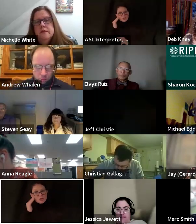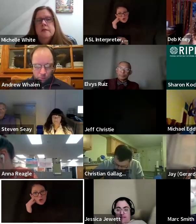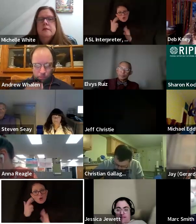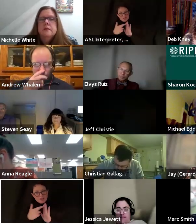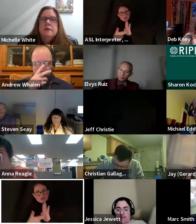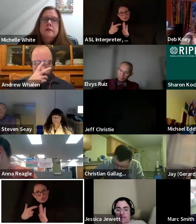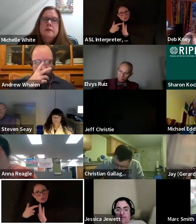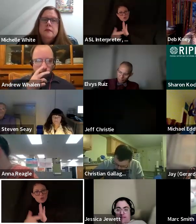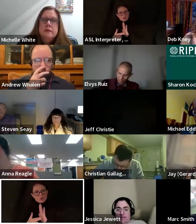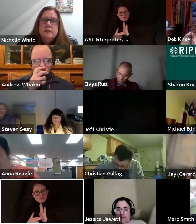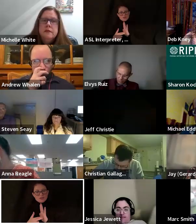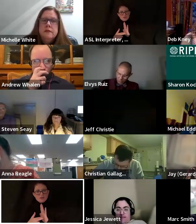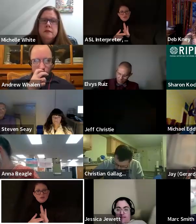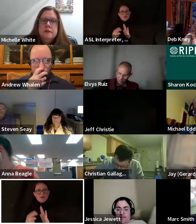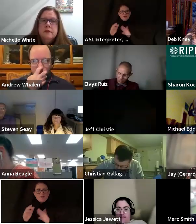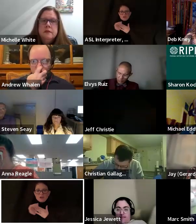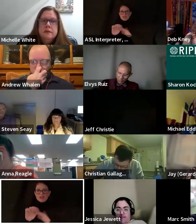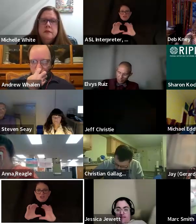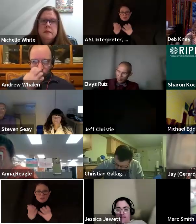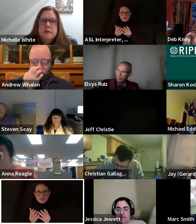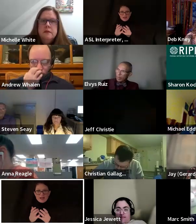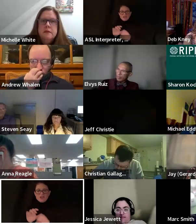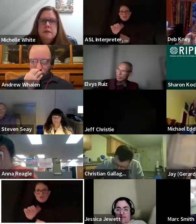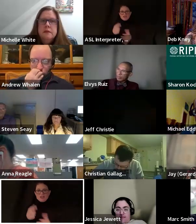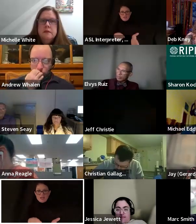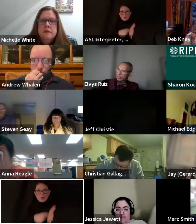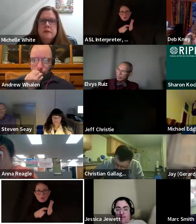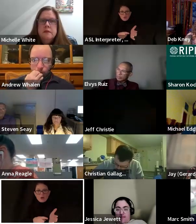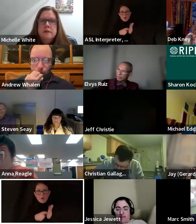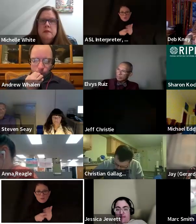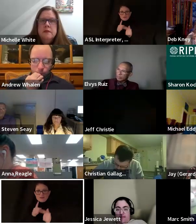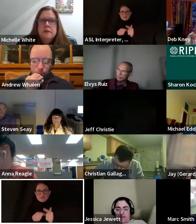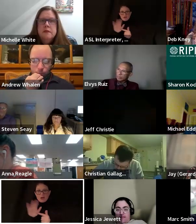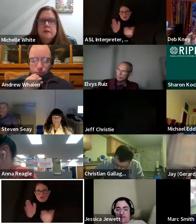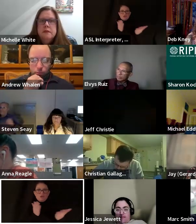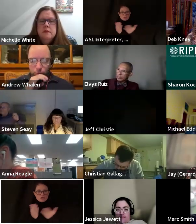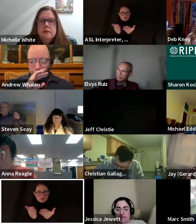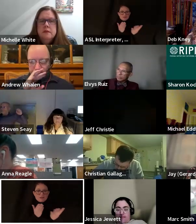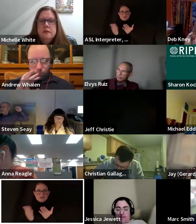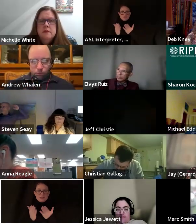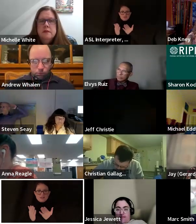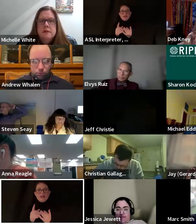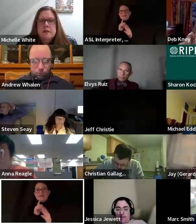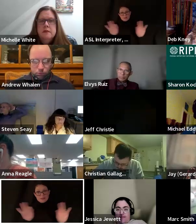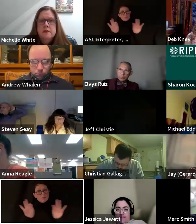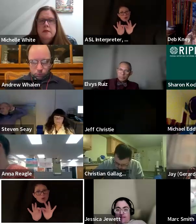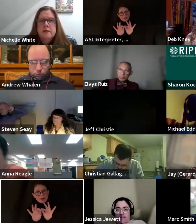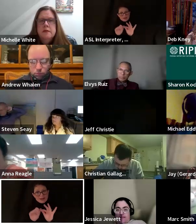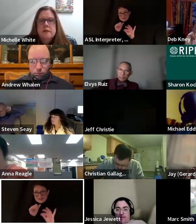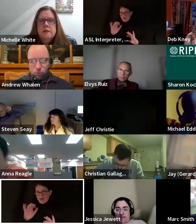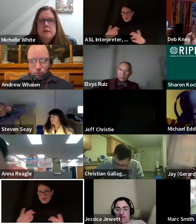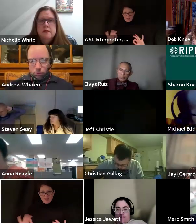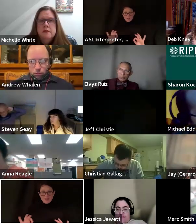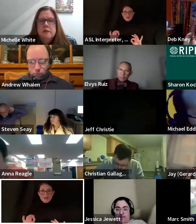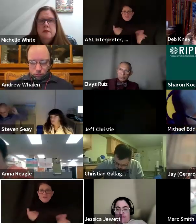rules. If you're in the leadership class, there's 10 requirements about your services. And it's a big deal because if your services